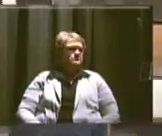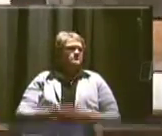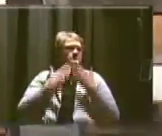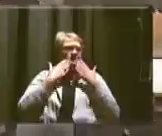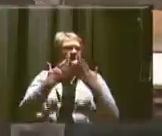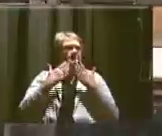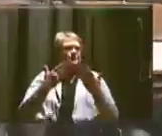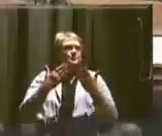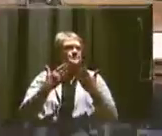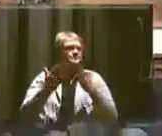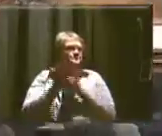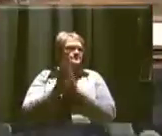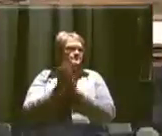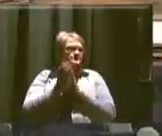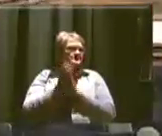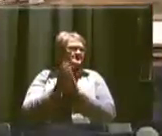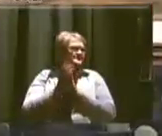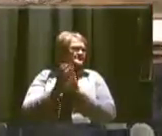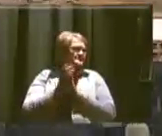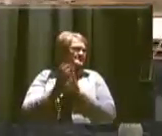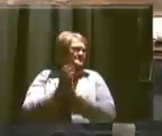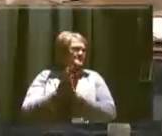Thank you.